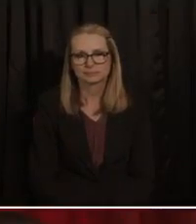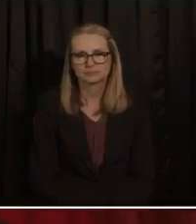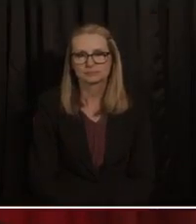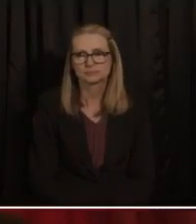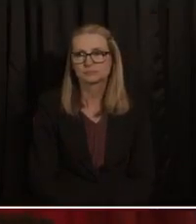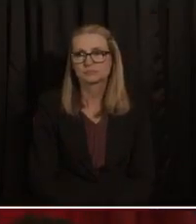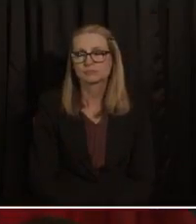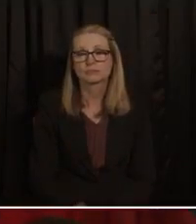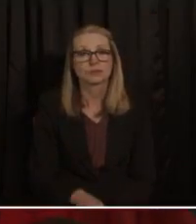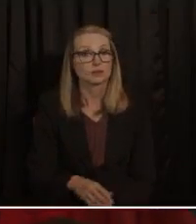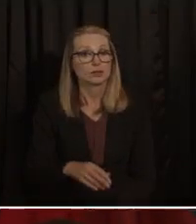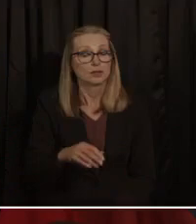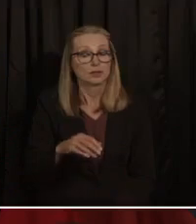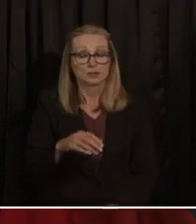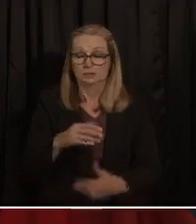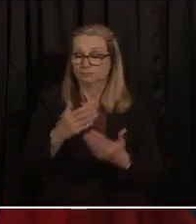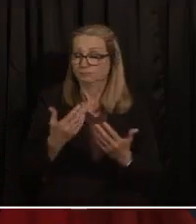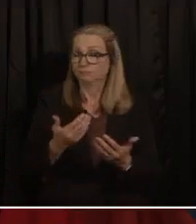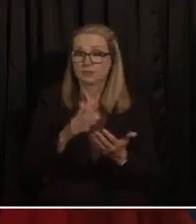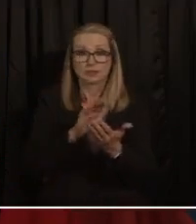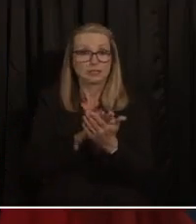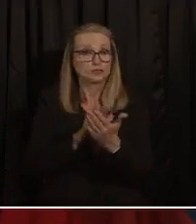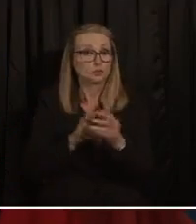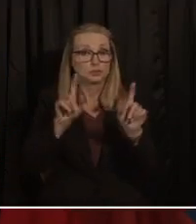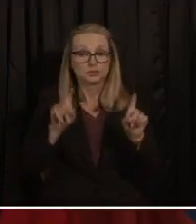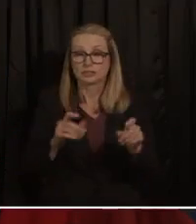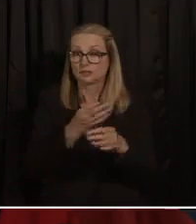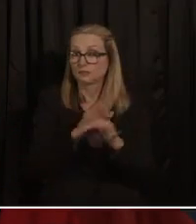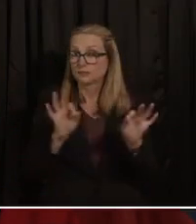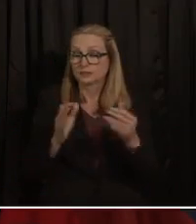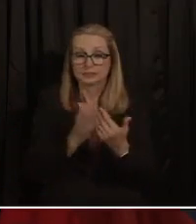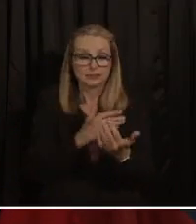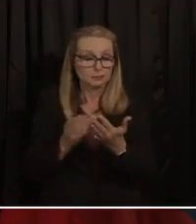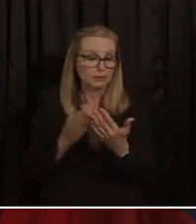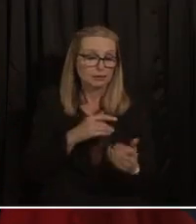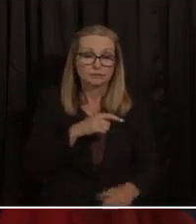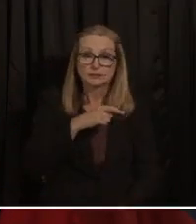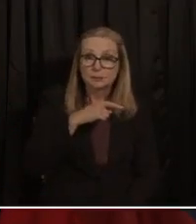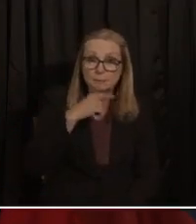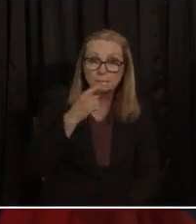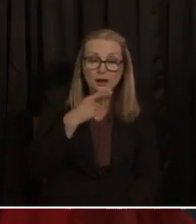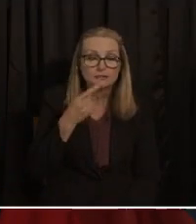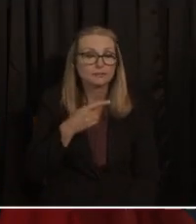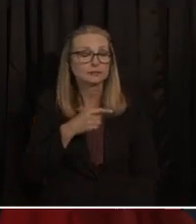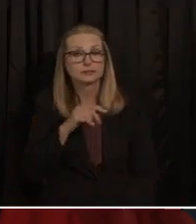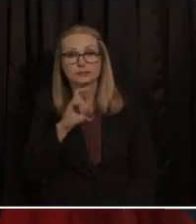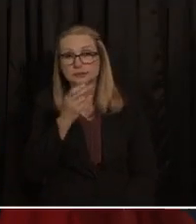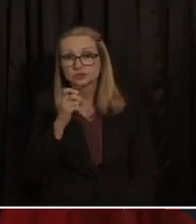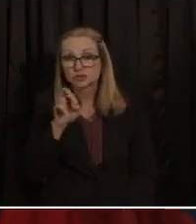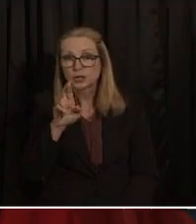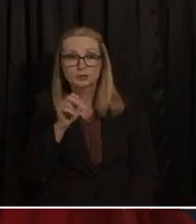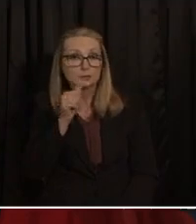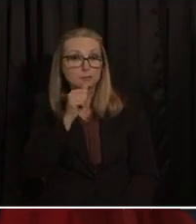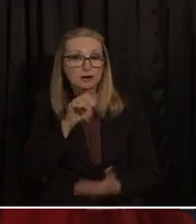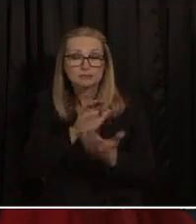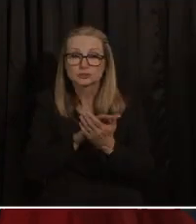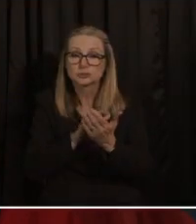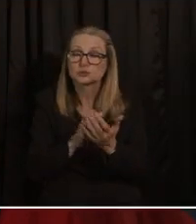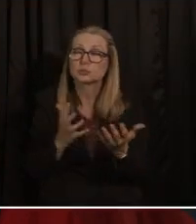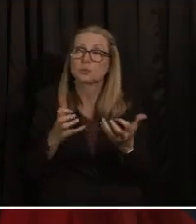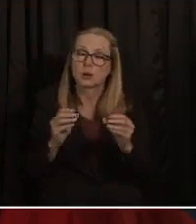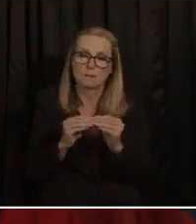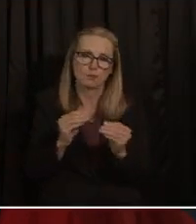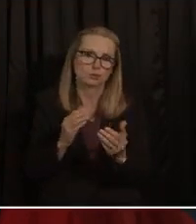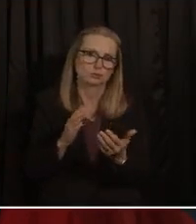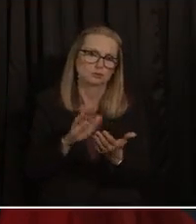The school testing is available free for private schools, charter schools, public schools. Please, we want more schools to implement that to